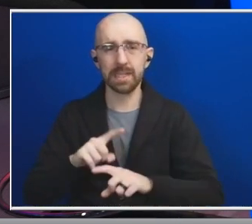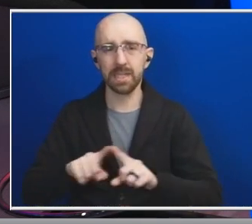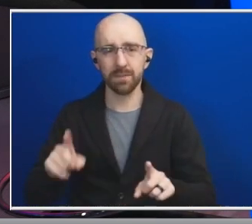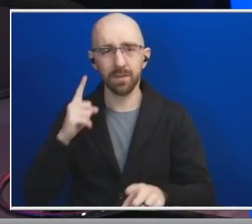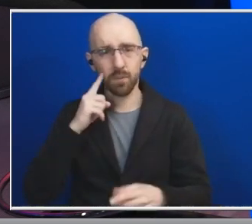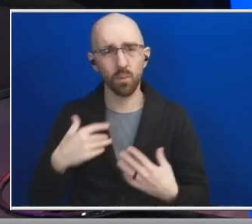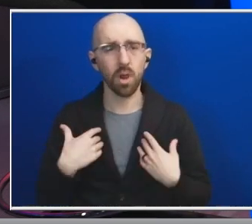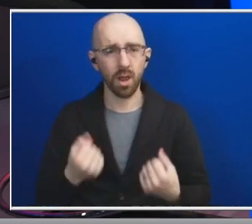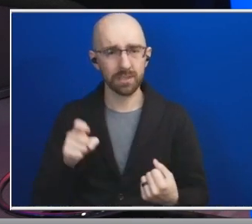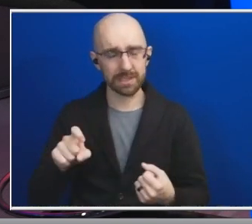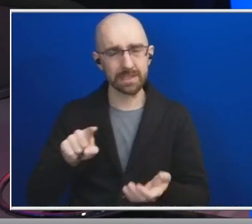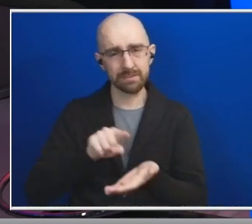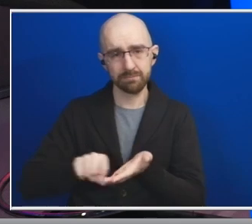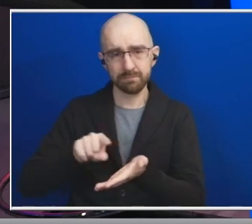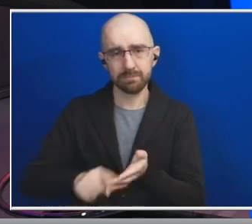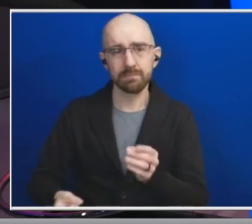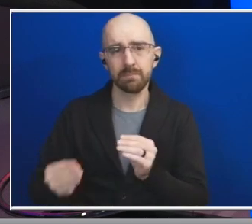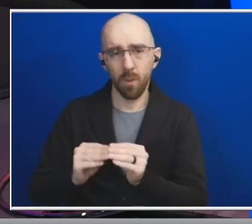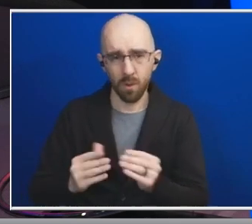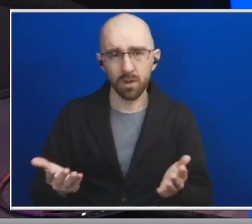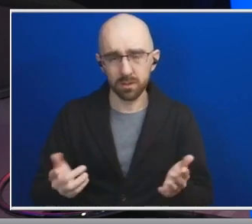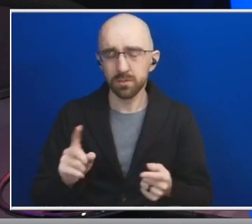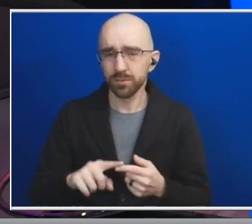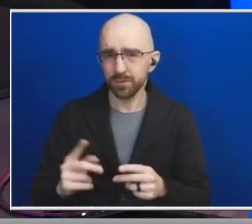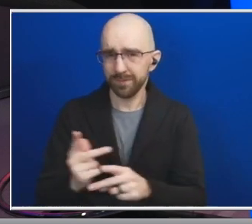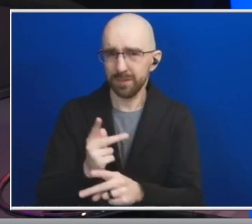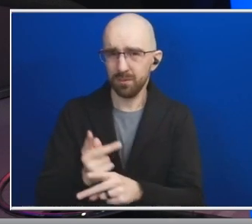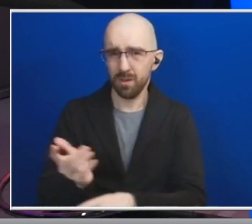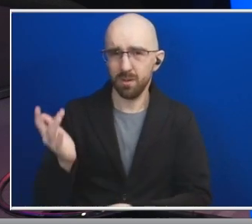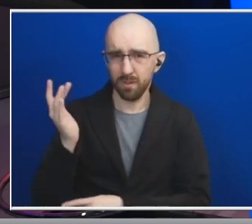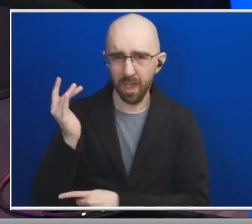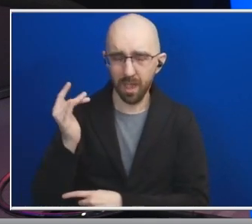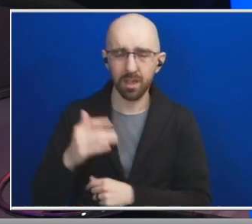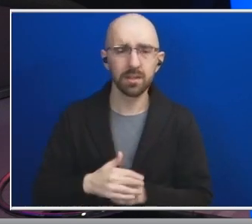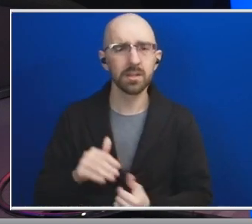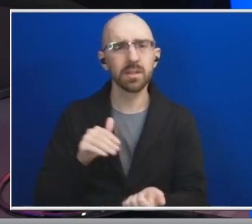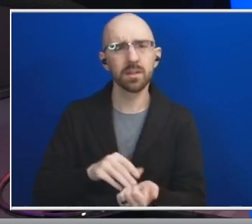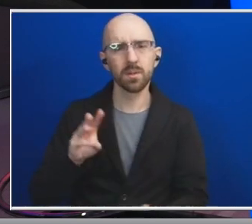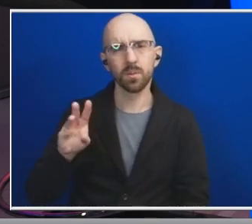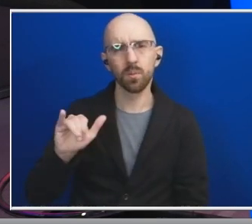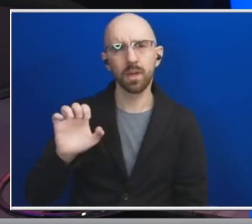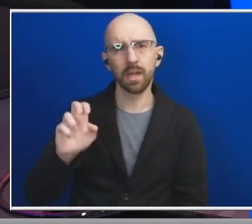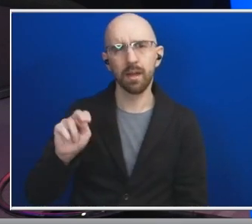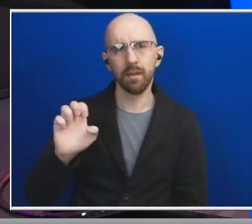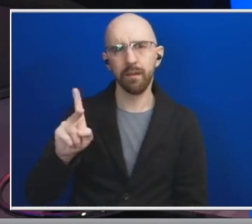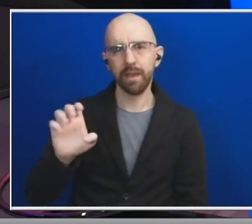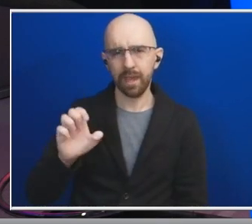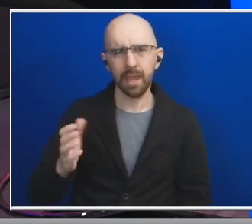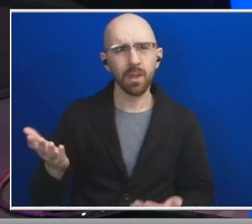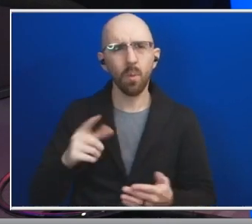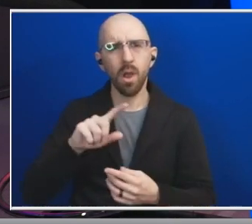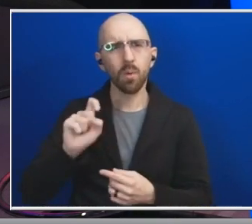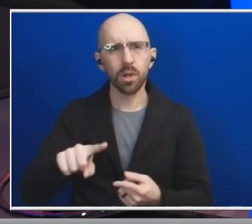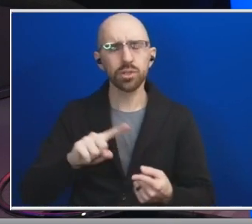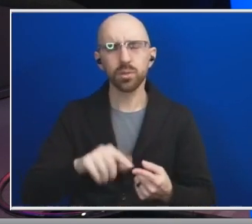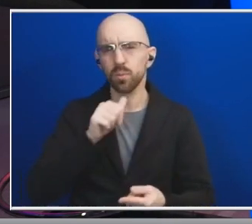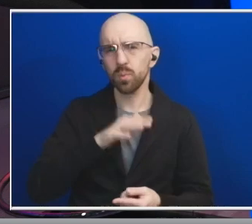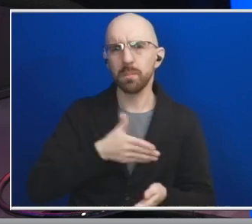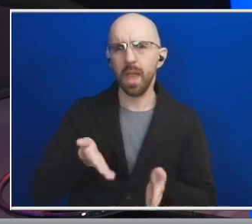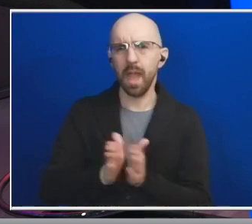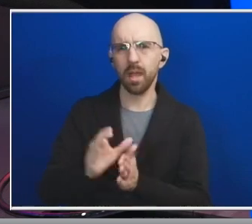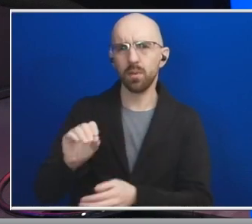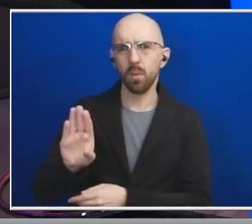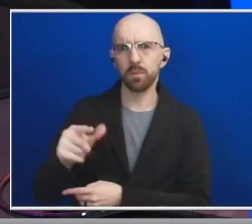research to figure out why. Dr. Winicki, what questions should women be asking their OBGYNs when it comes